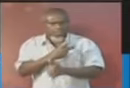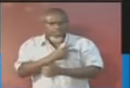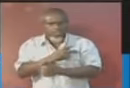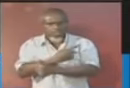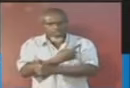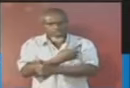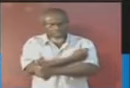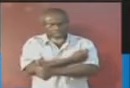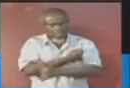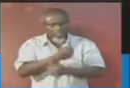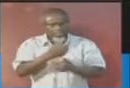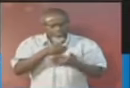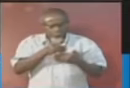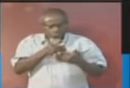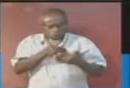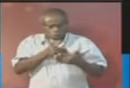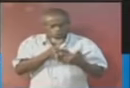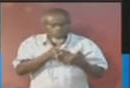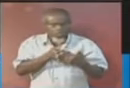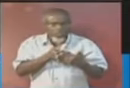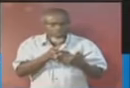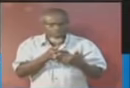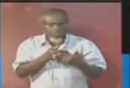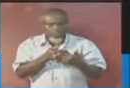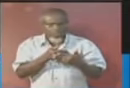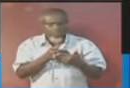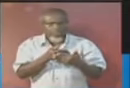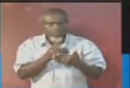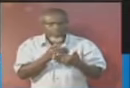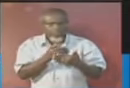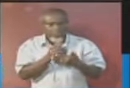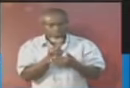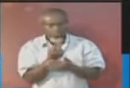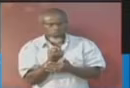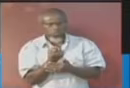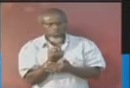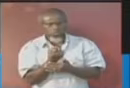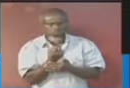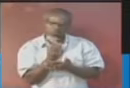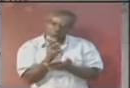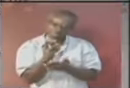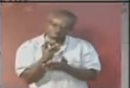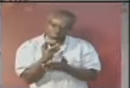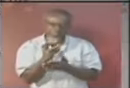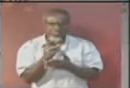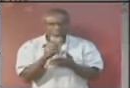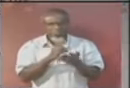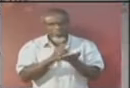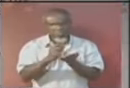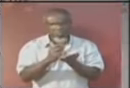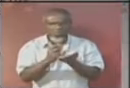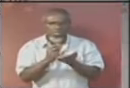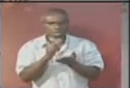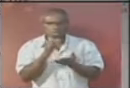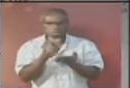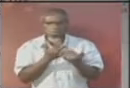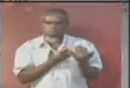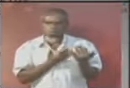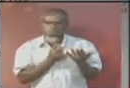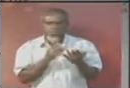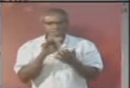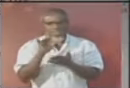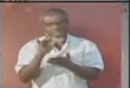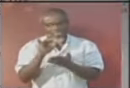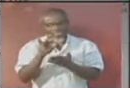week as possible, rather than starting on the 8th week? Thank you. All right, I'll take